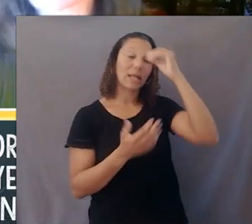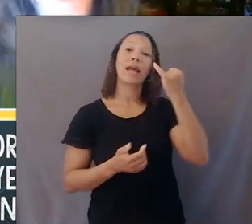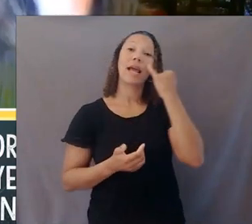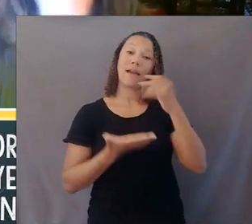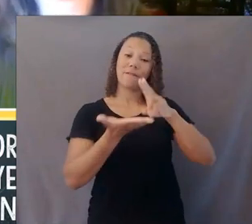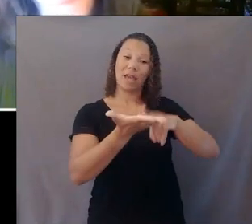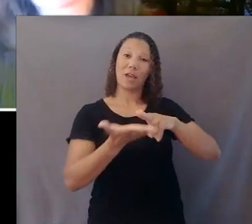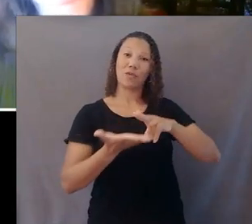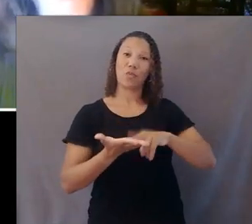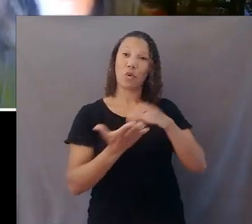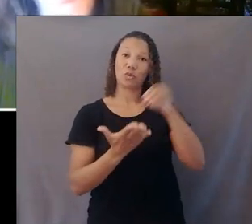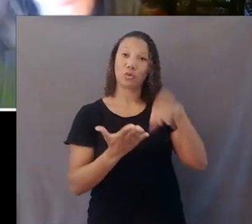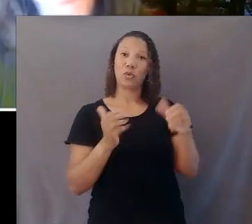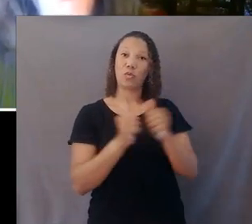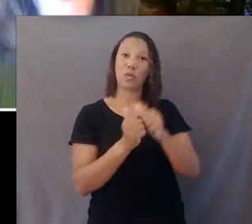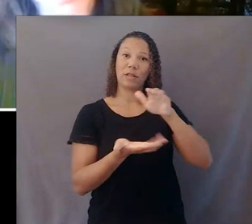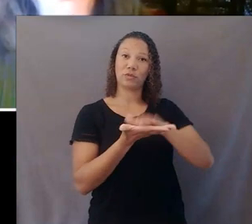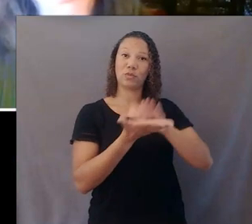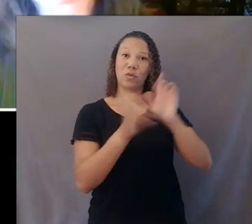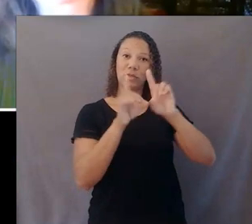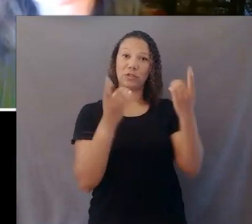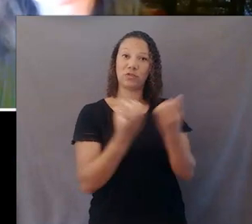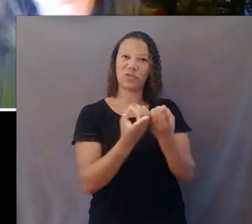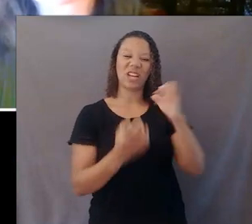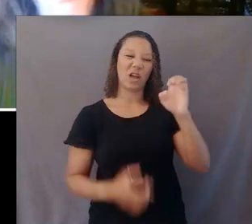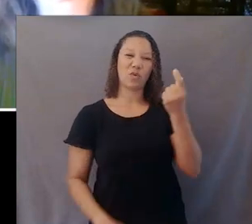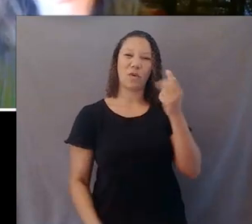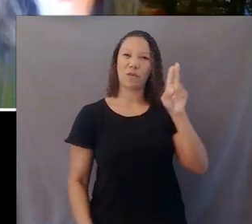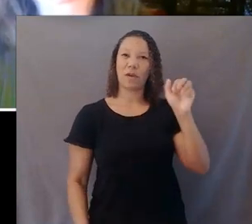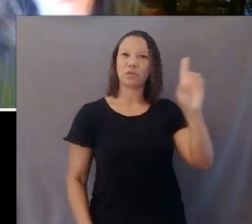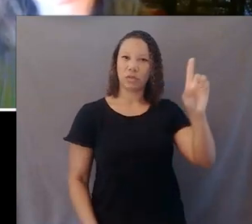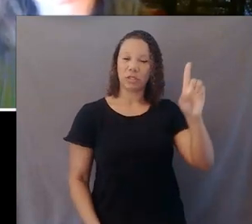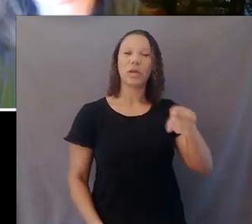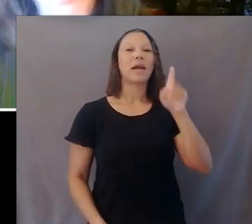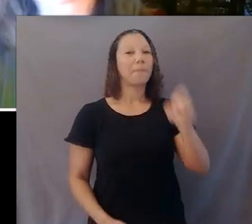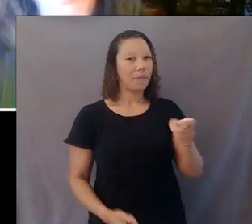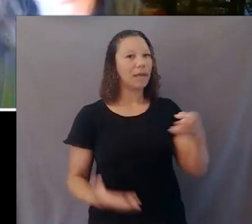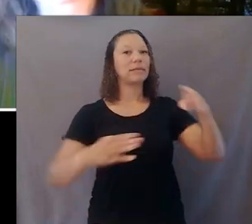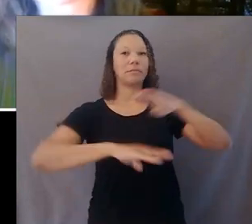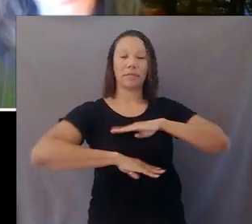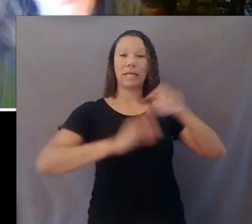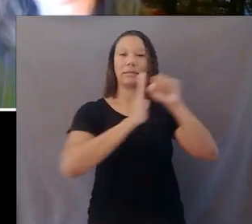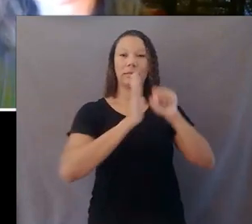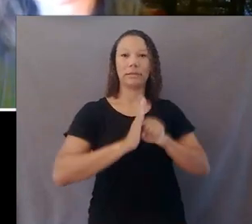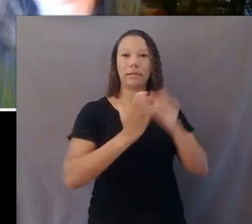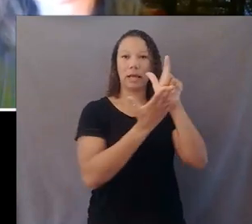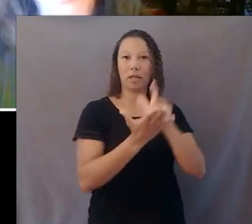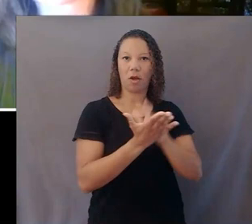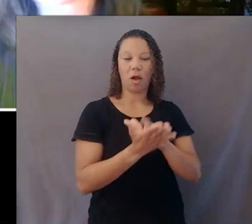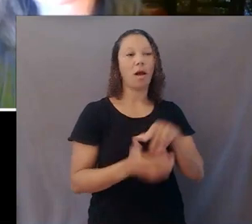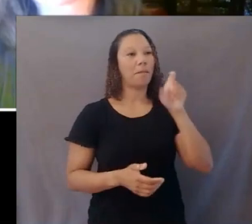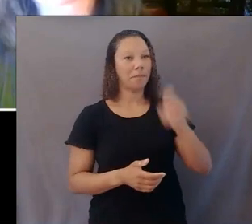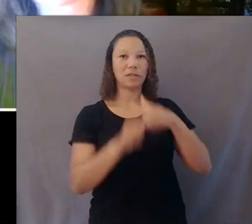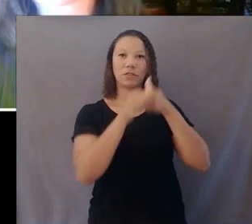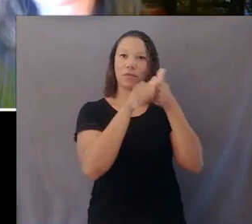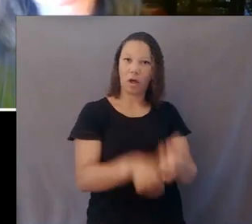EGUSD have to meet immunization requirements, and that is by state law. Even in distance learning, students must meet immunization requirements